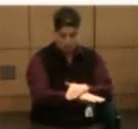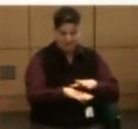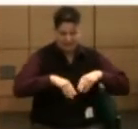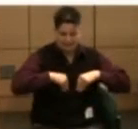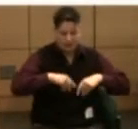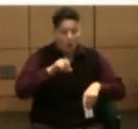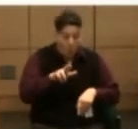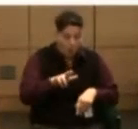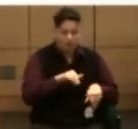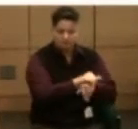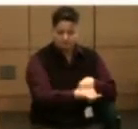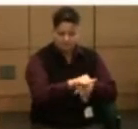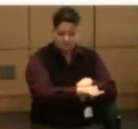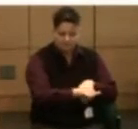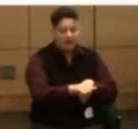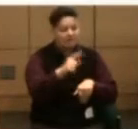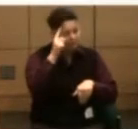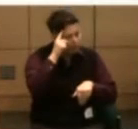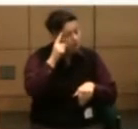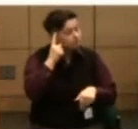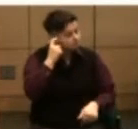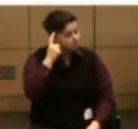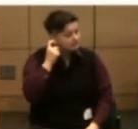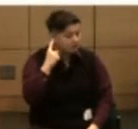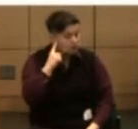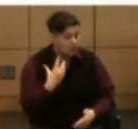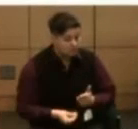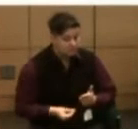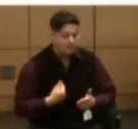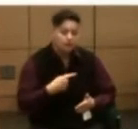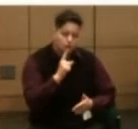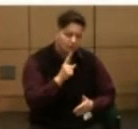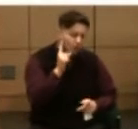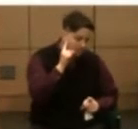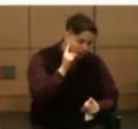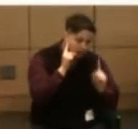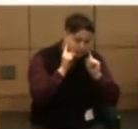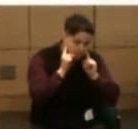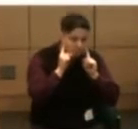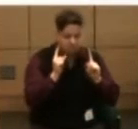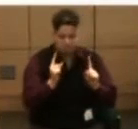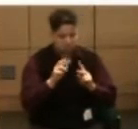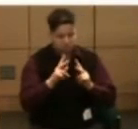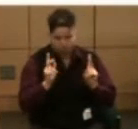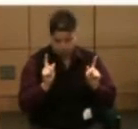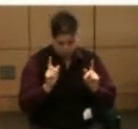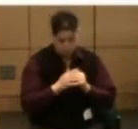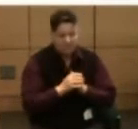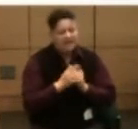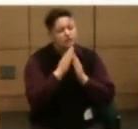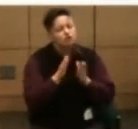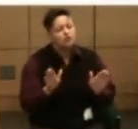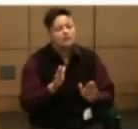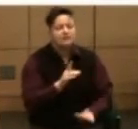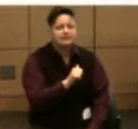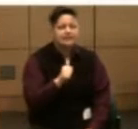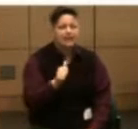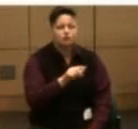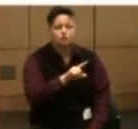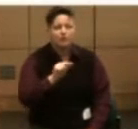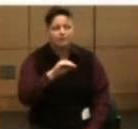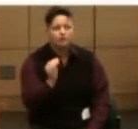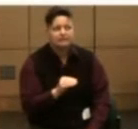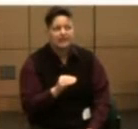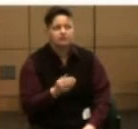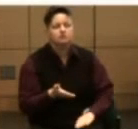risk for hearing loss. And this is true for bilateral as well as unilateral hearing loss. In general, I think it's 10 to 20-fold increase of hearing loss.